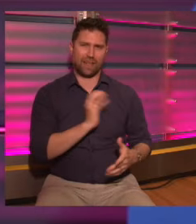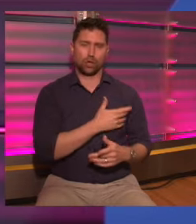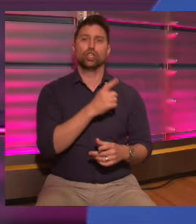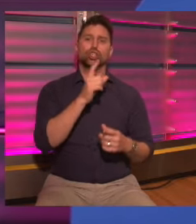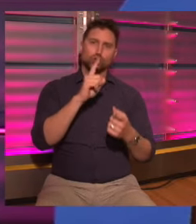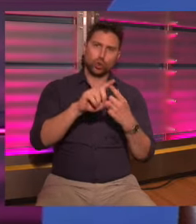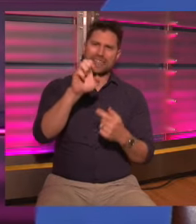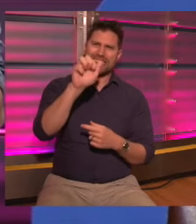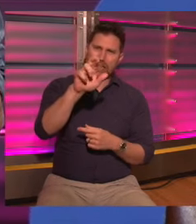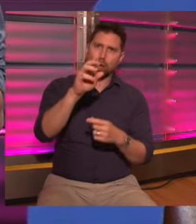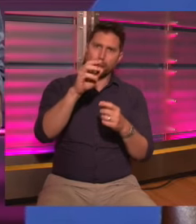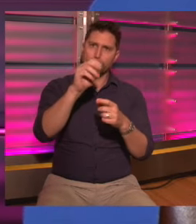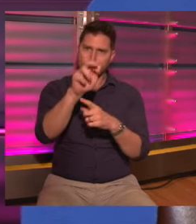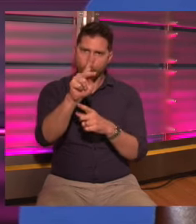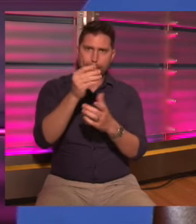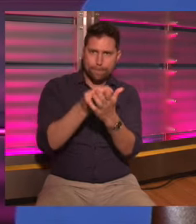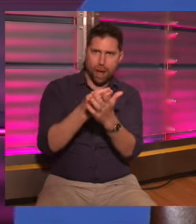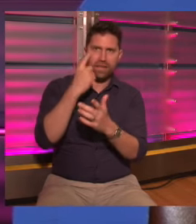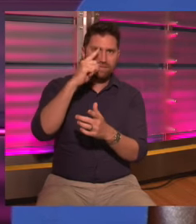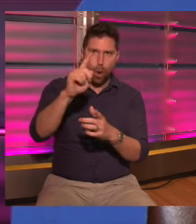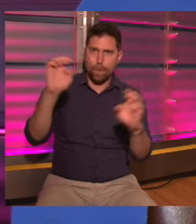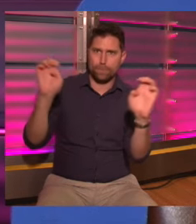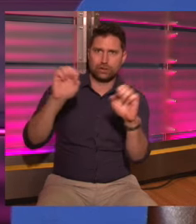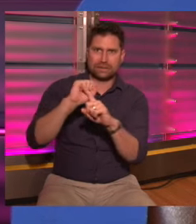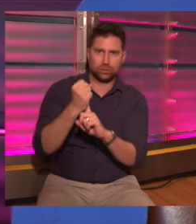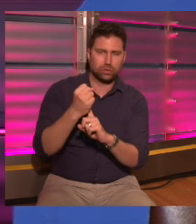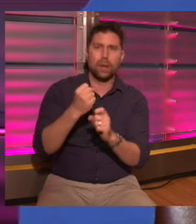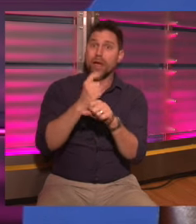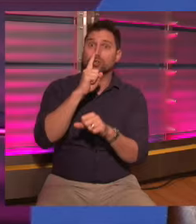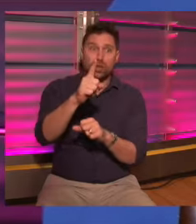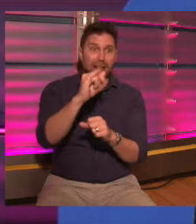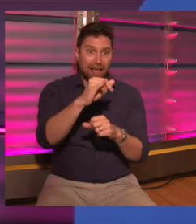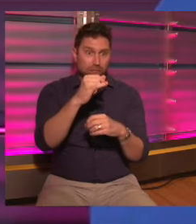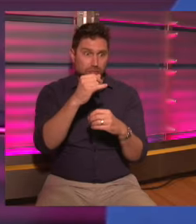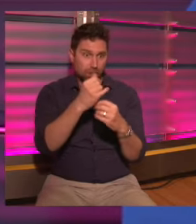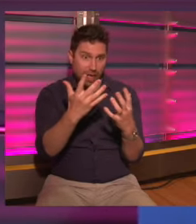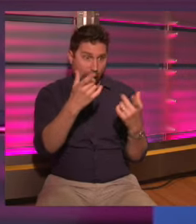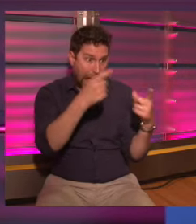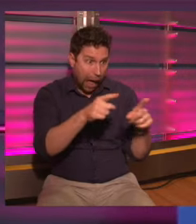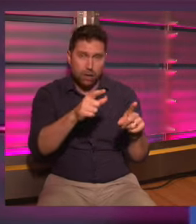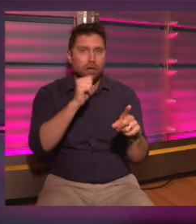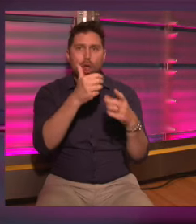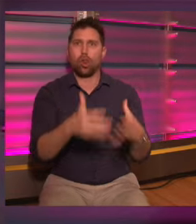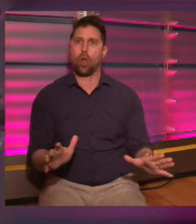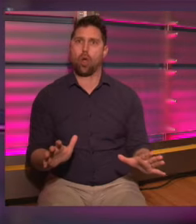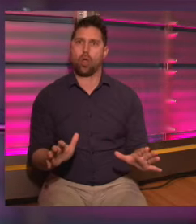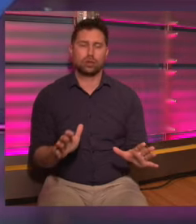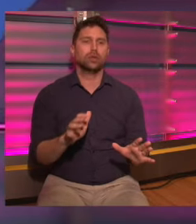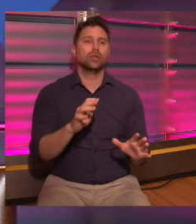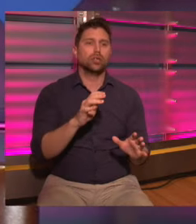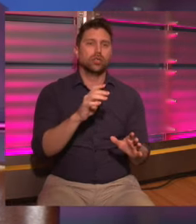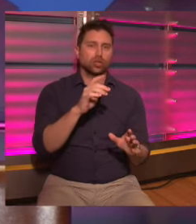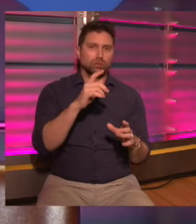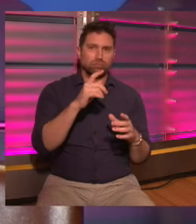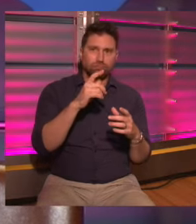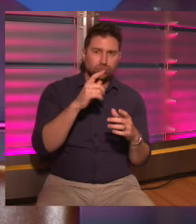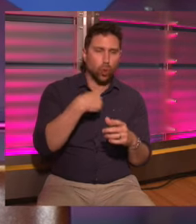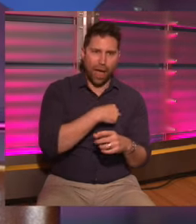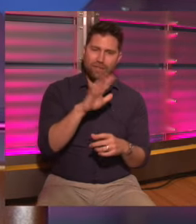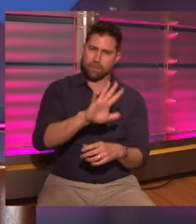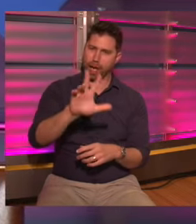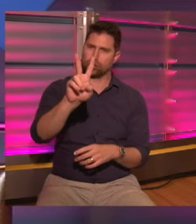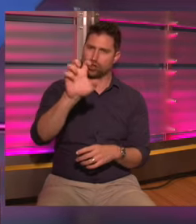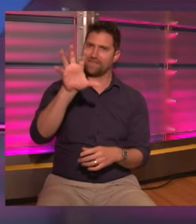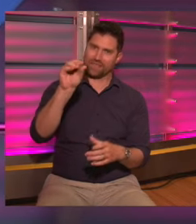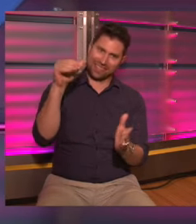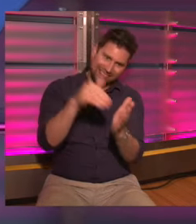education in emergencies, to make sure that things like that aren't being lost when you're looking at these short-term humanitarian issues. So we've had about